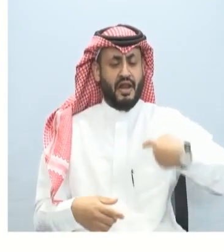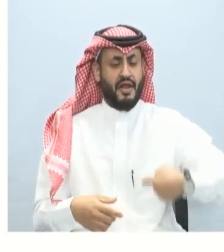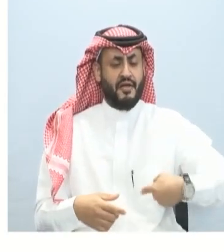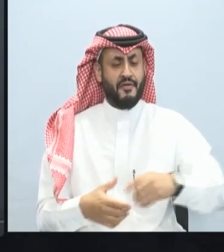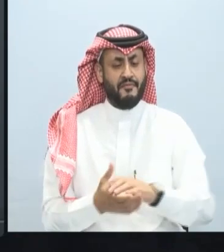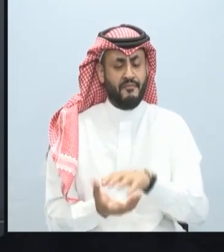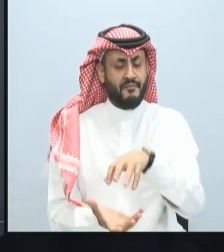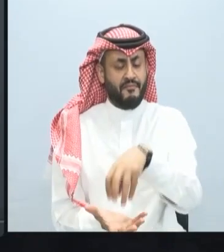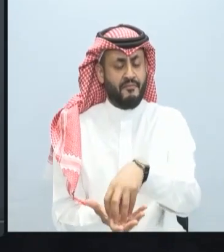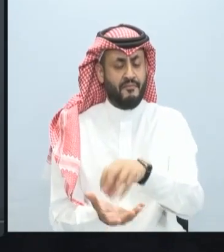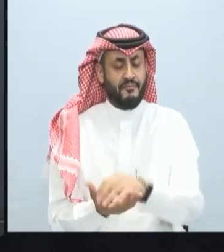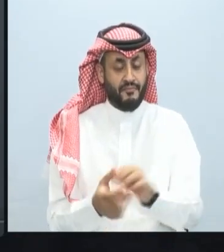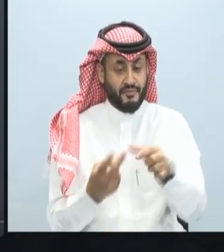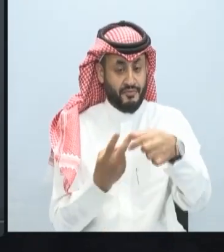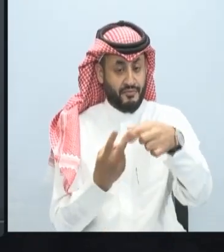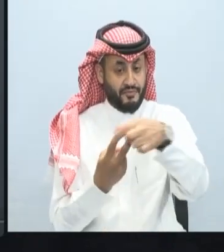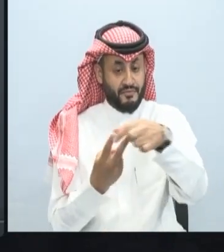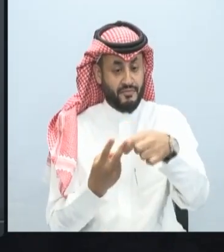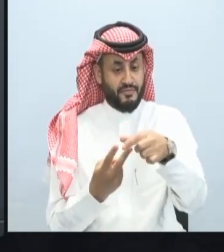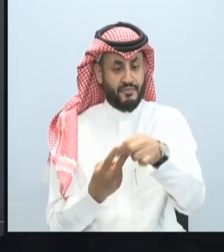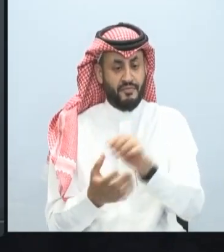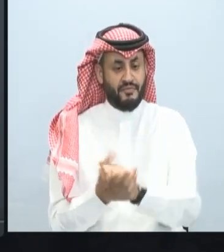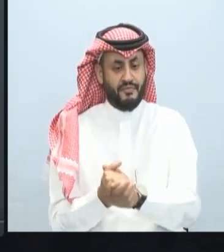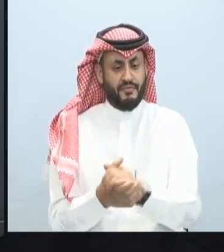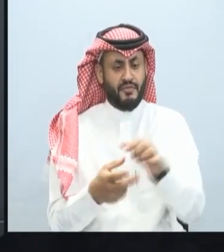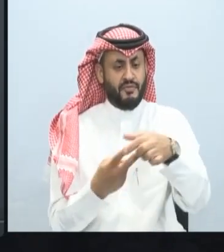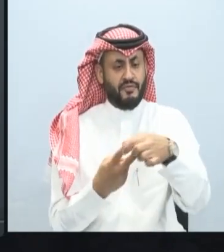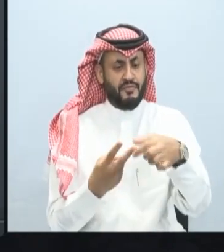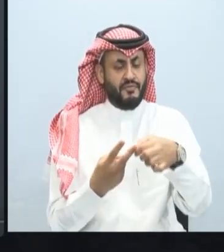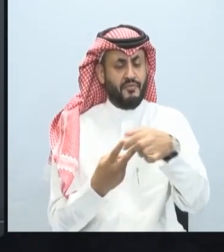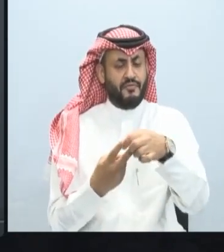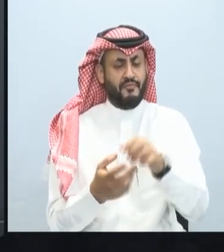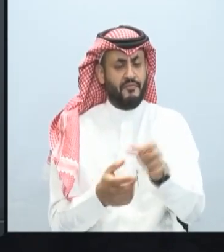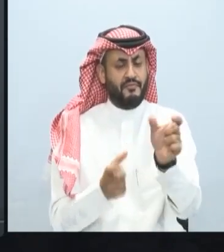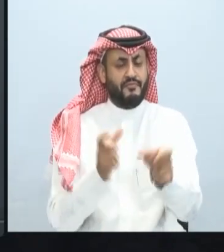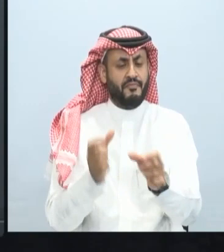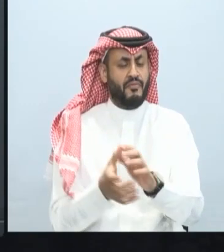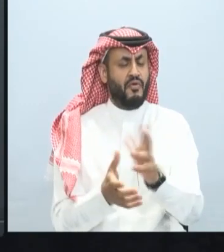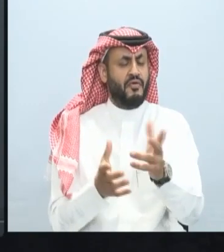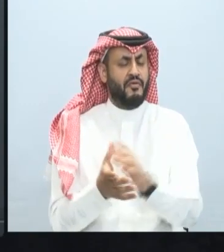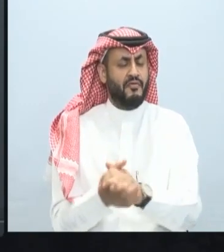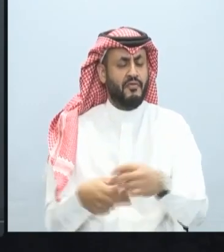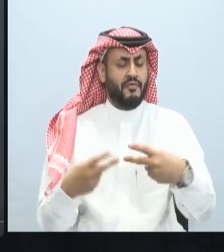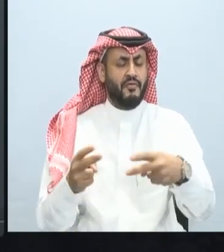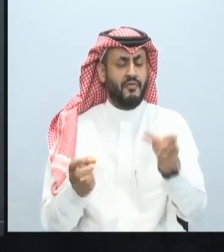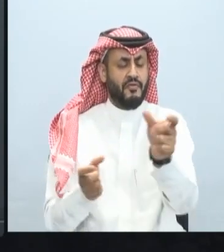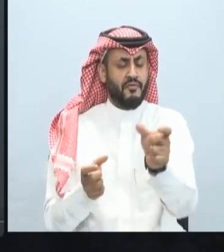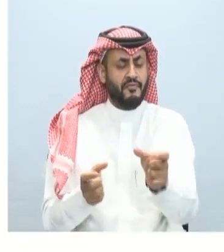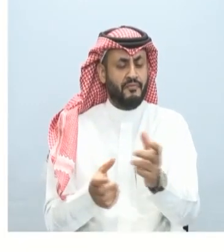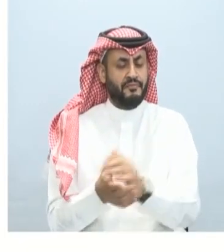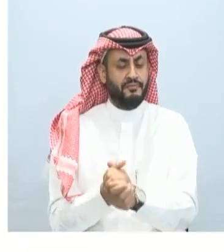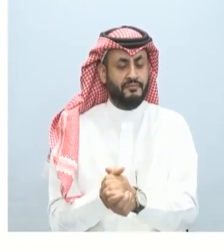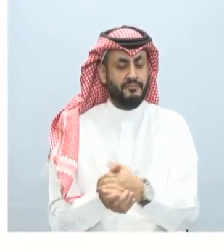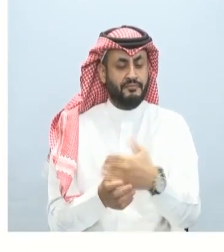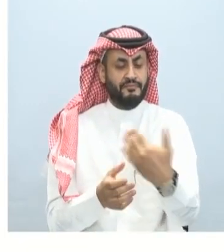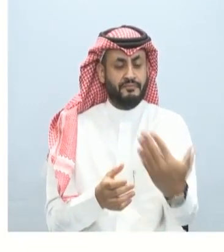Now note that we have here two parts, so that's why we have two blanks here. So what do you feel that is suitable? We can say, for